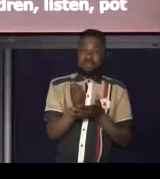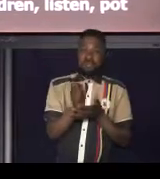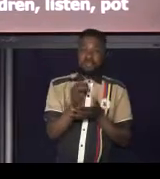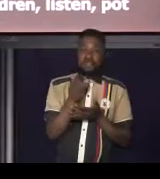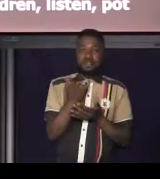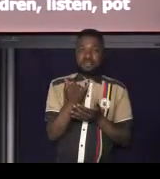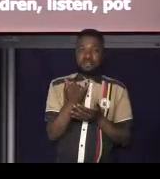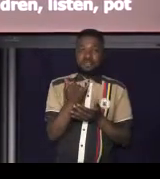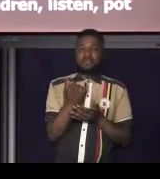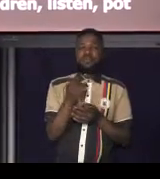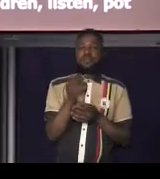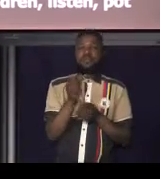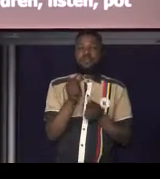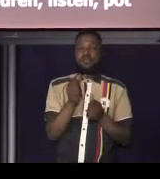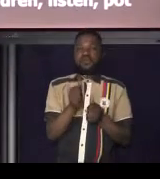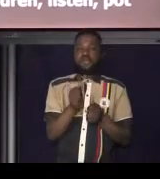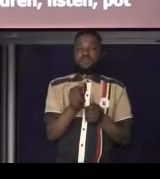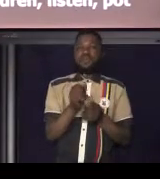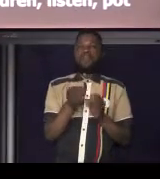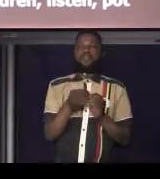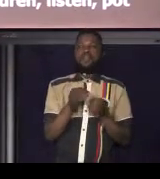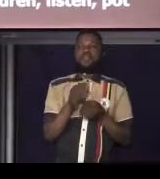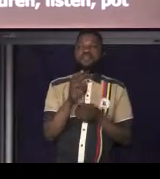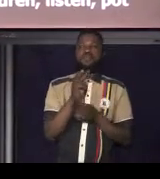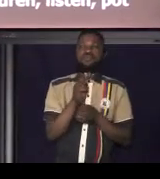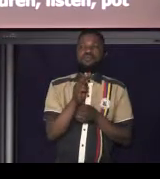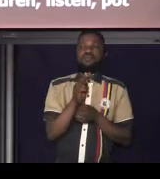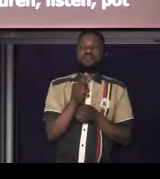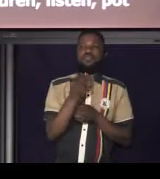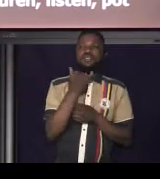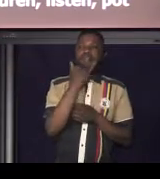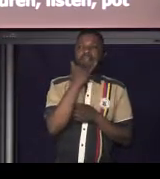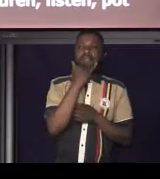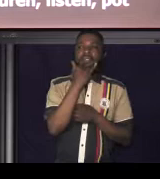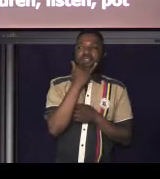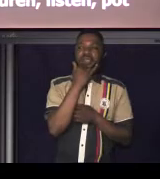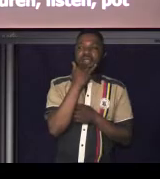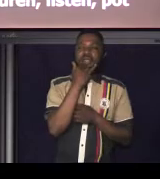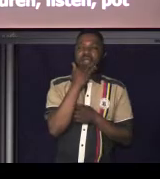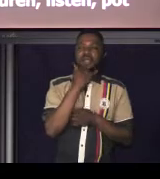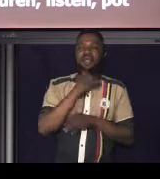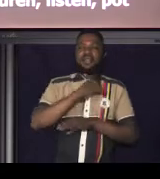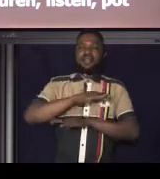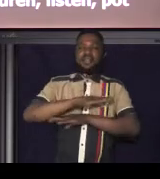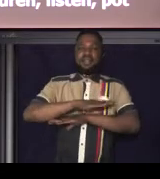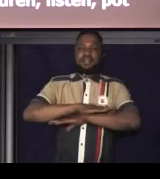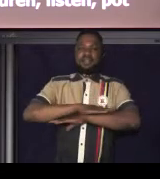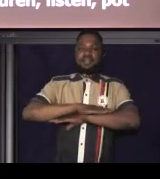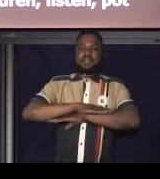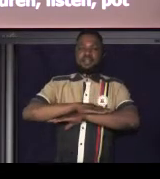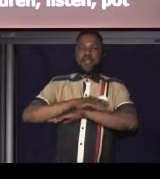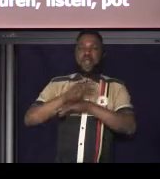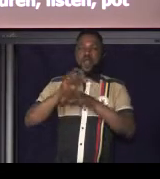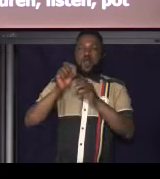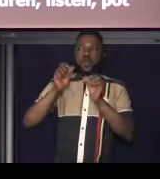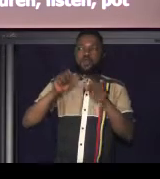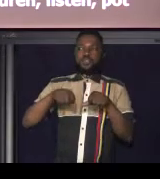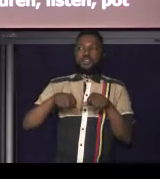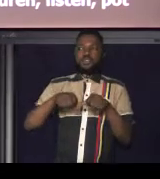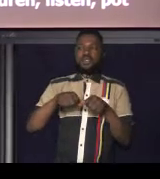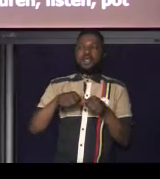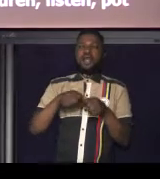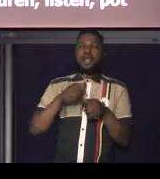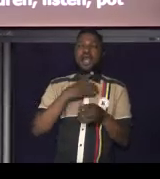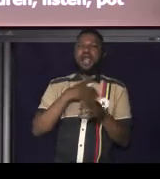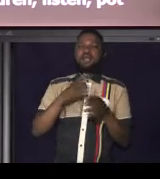Have you written that? Well done. Number 2, mistake, desk,